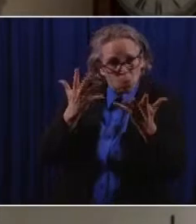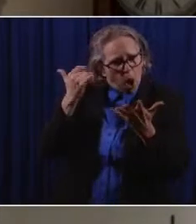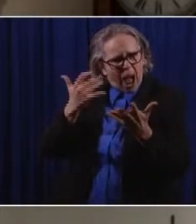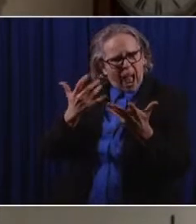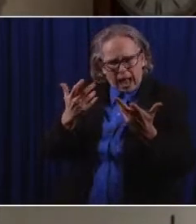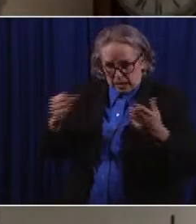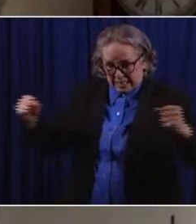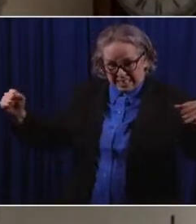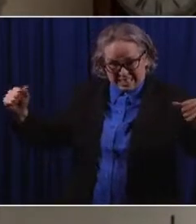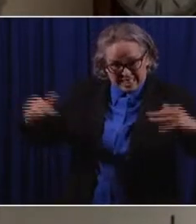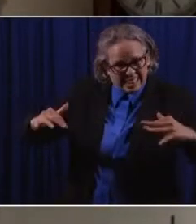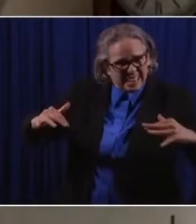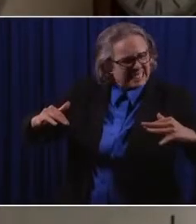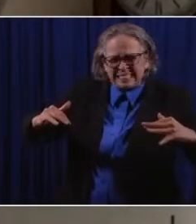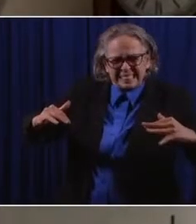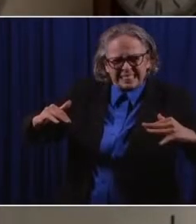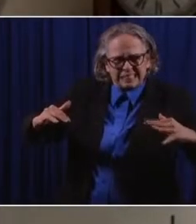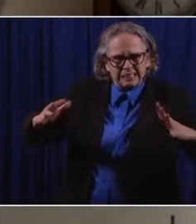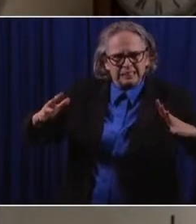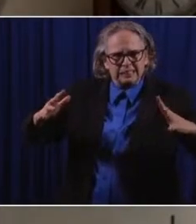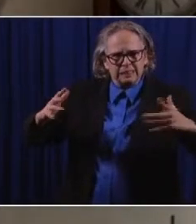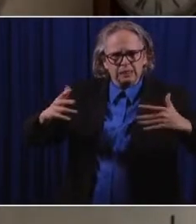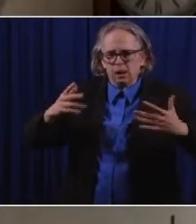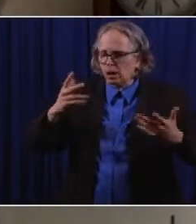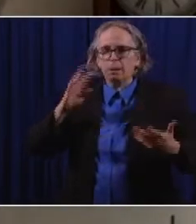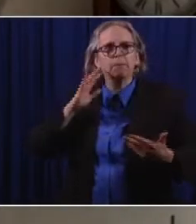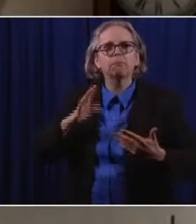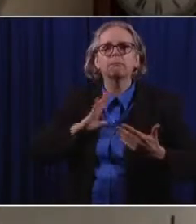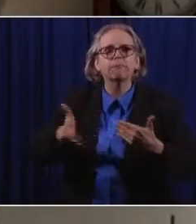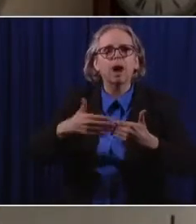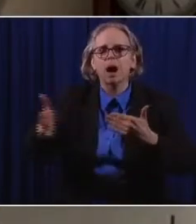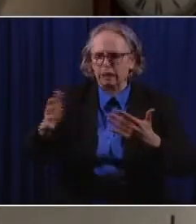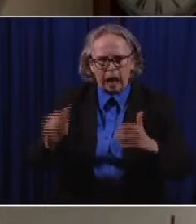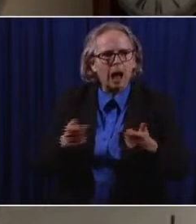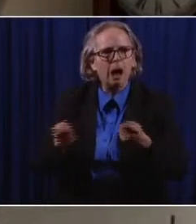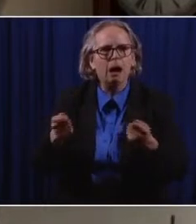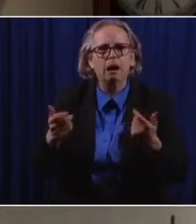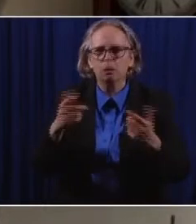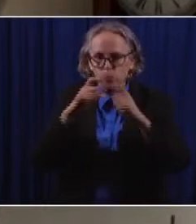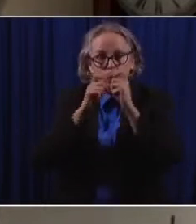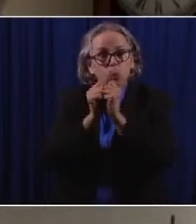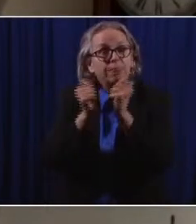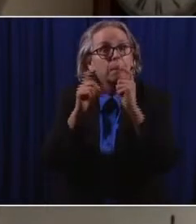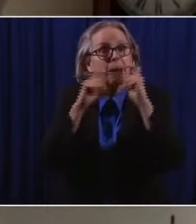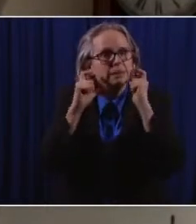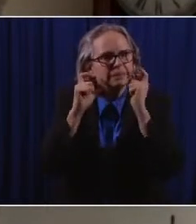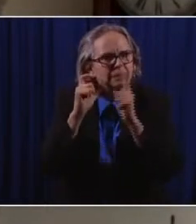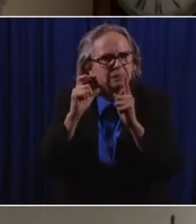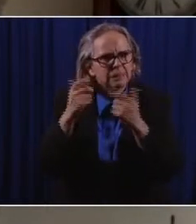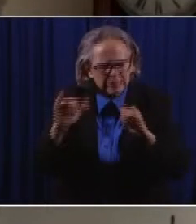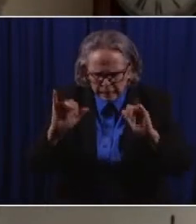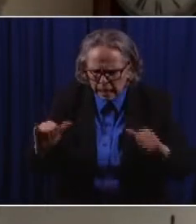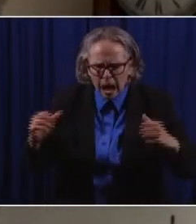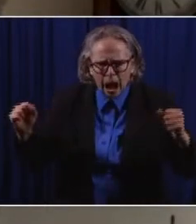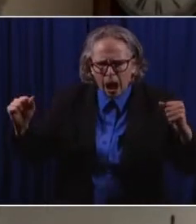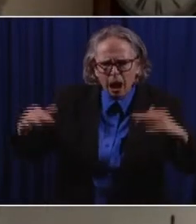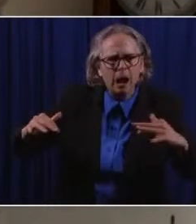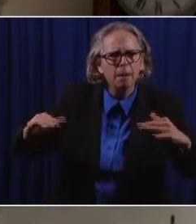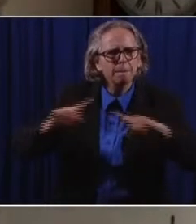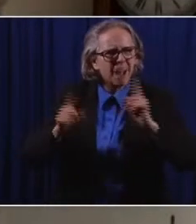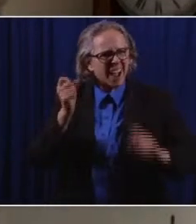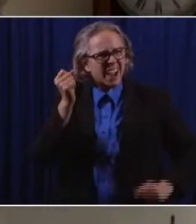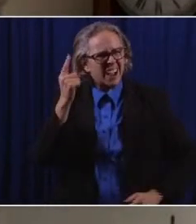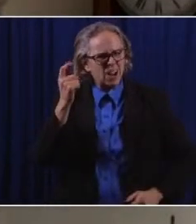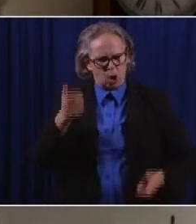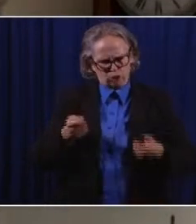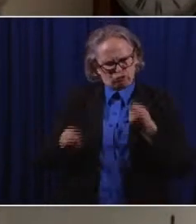events, we'd have this thing under control. I mean, it'd still be here, but we